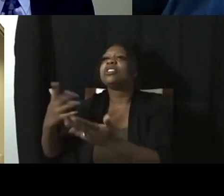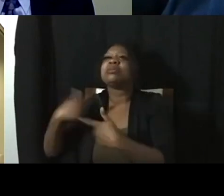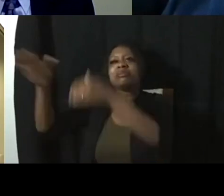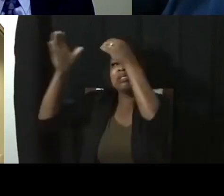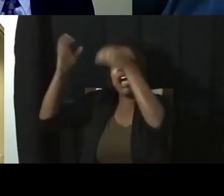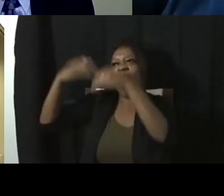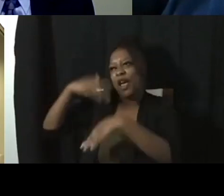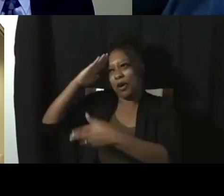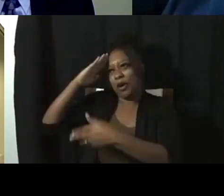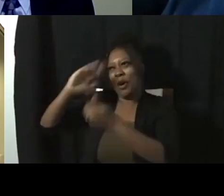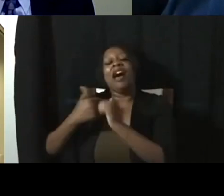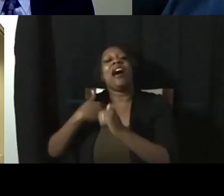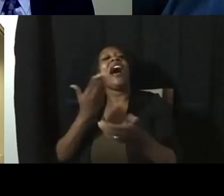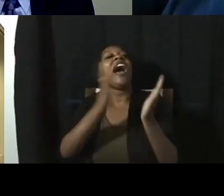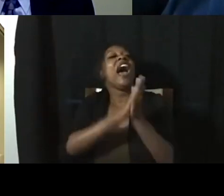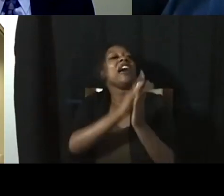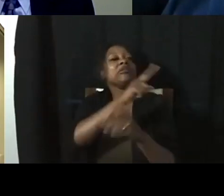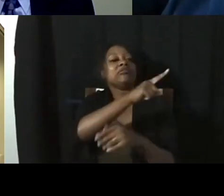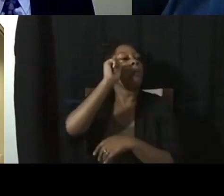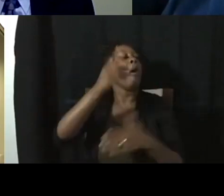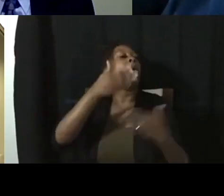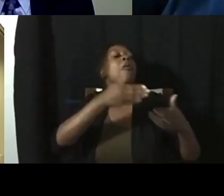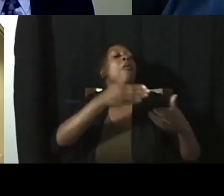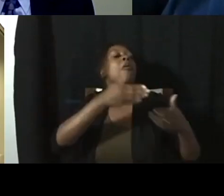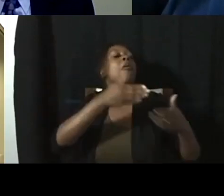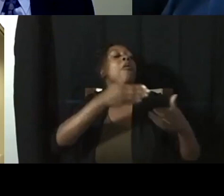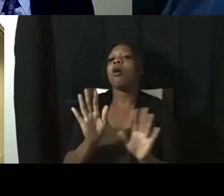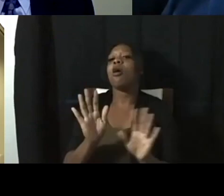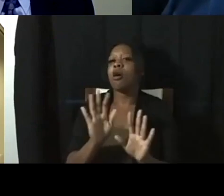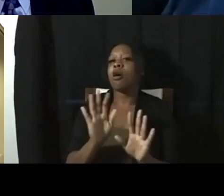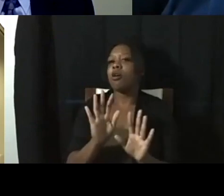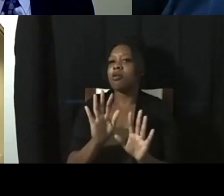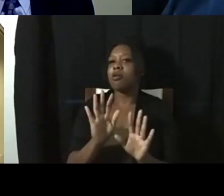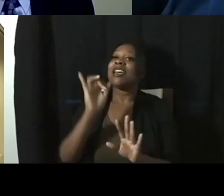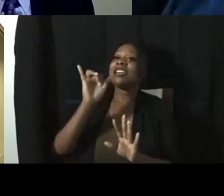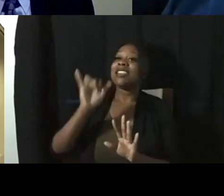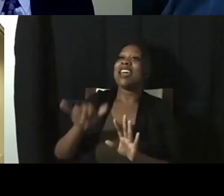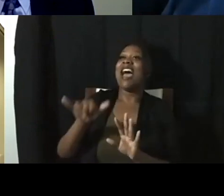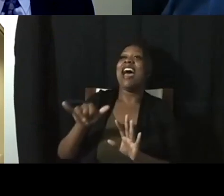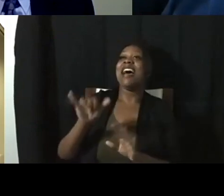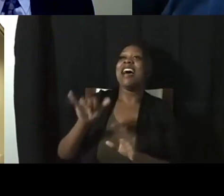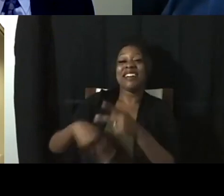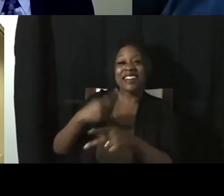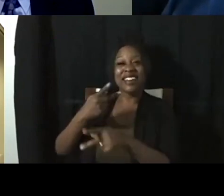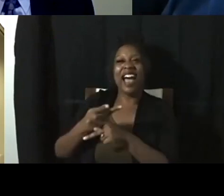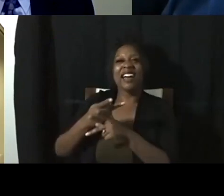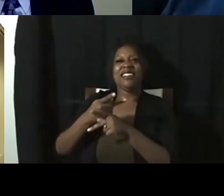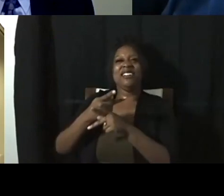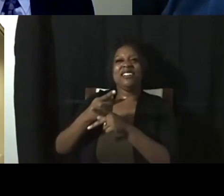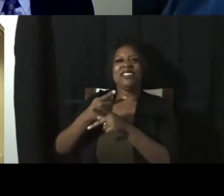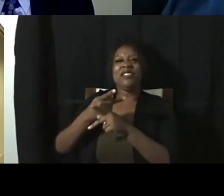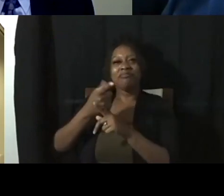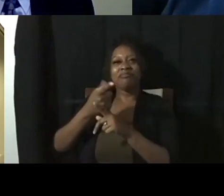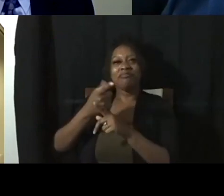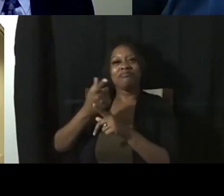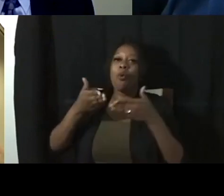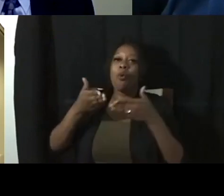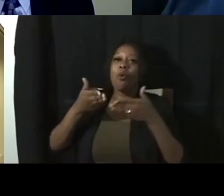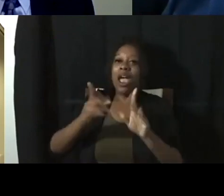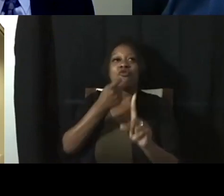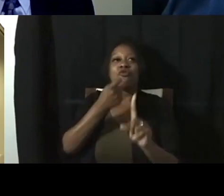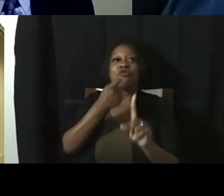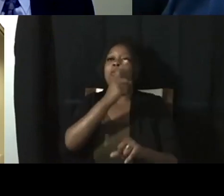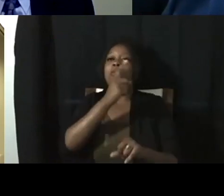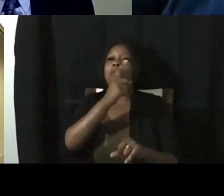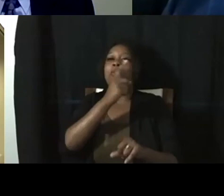continue until you finally grant it. It is that sort of systemic approach from the employer, from the government, from the